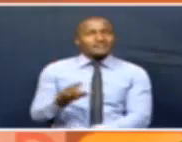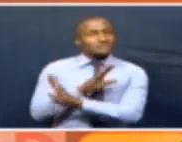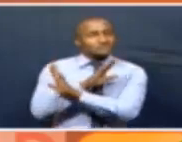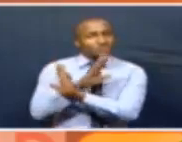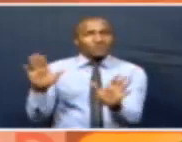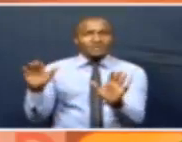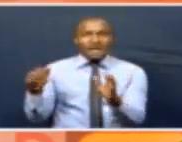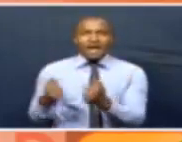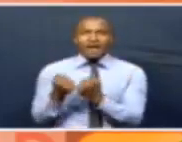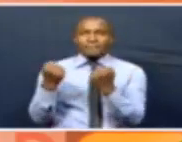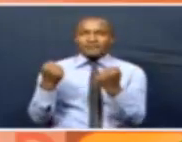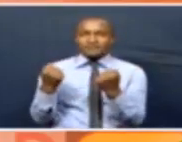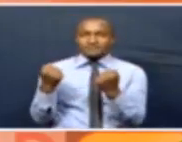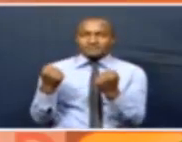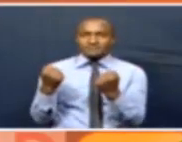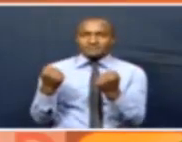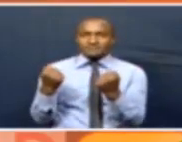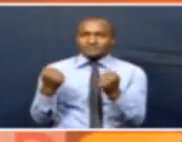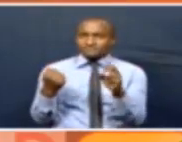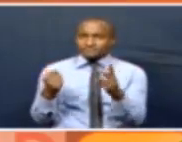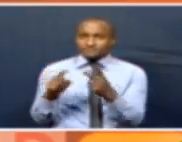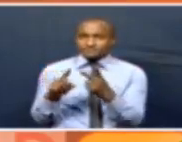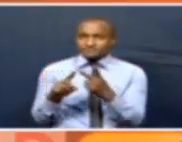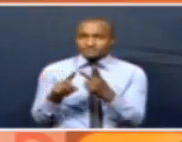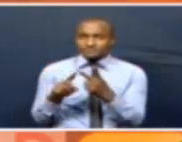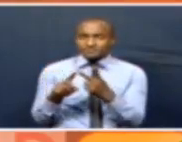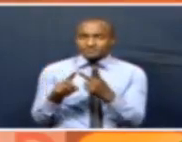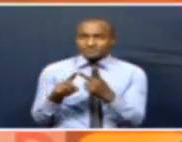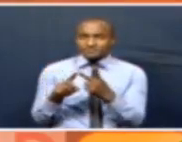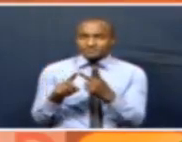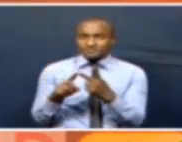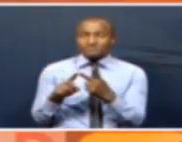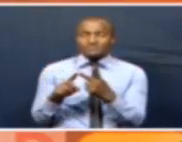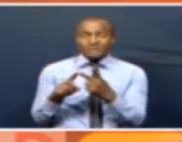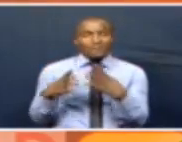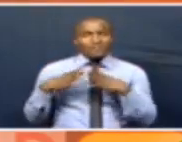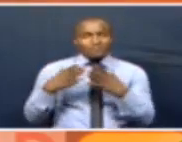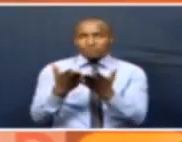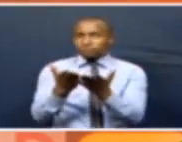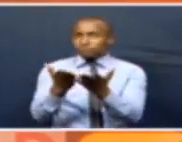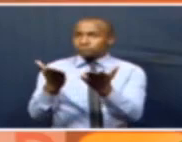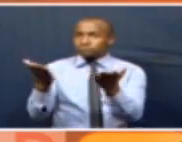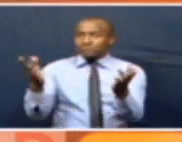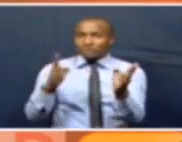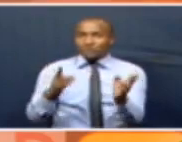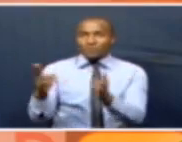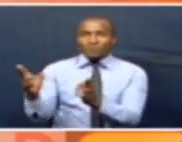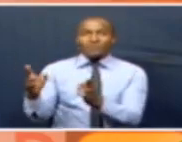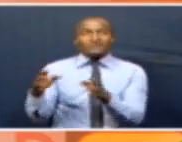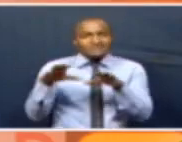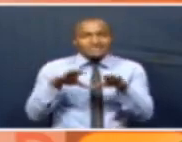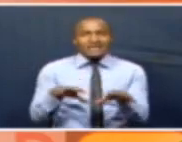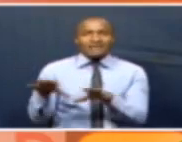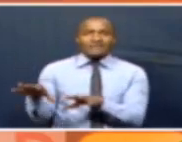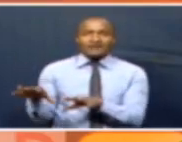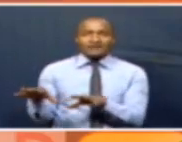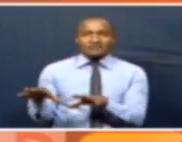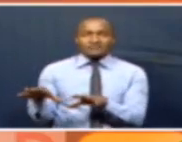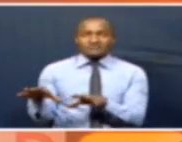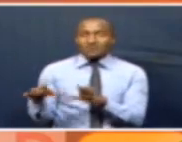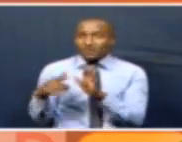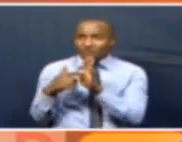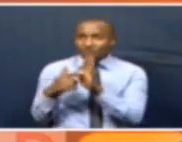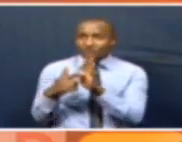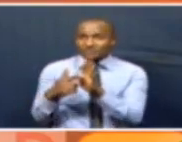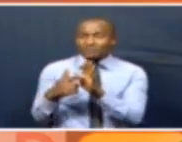happen. Secondly, the ordinary Mwananchi is still suffering. For example, there are still